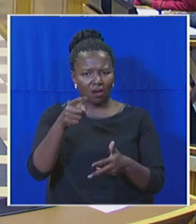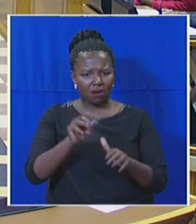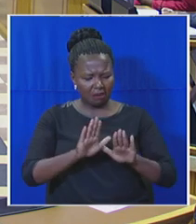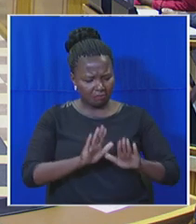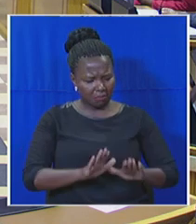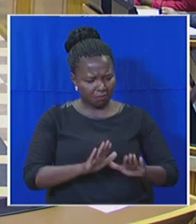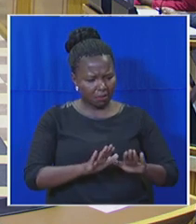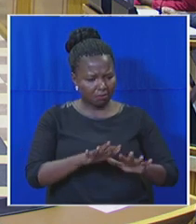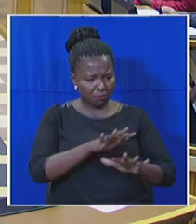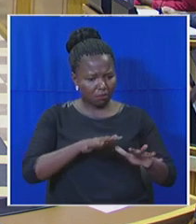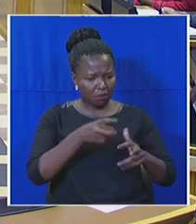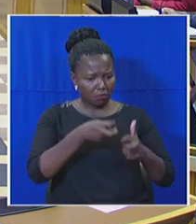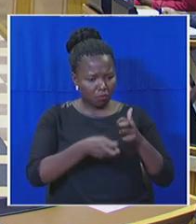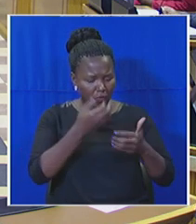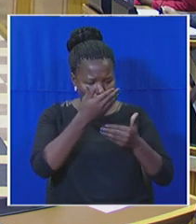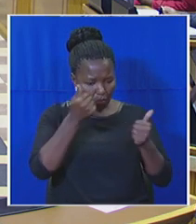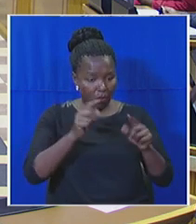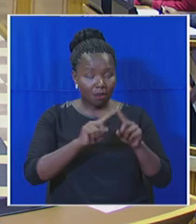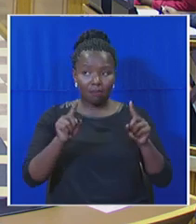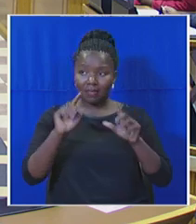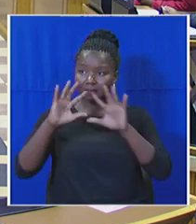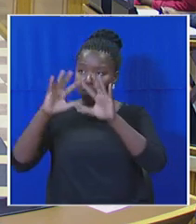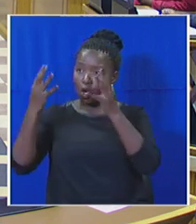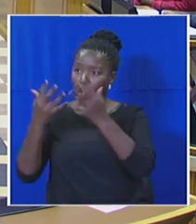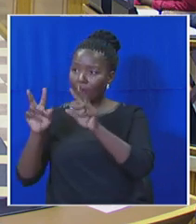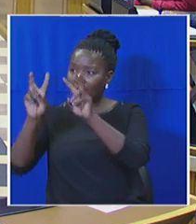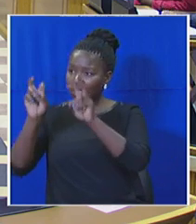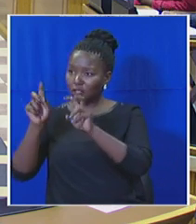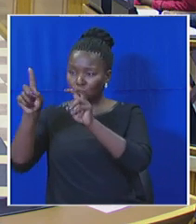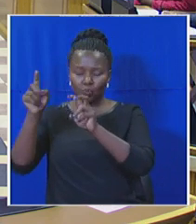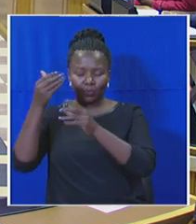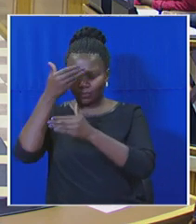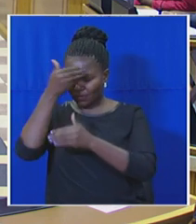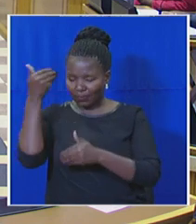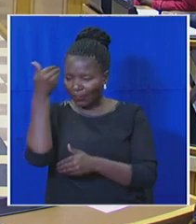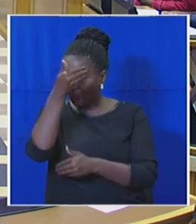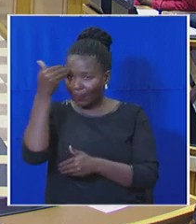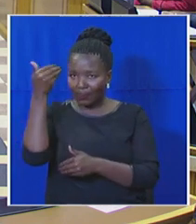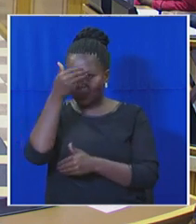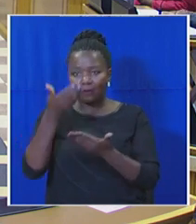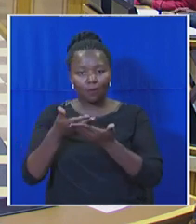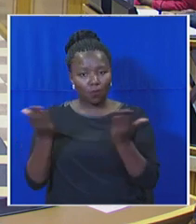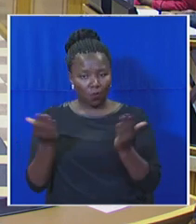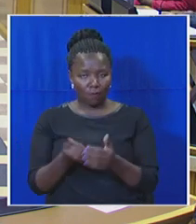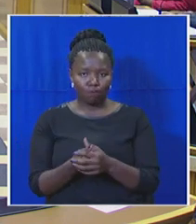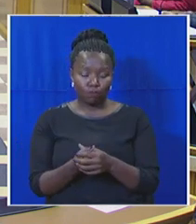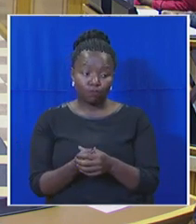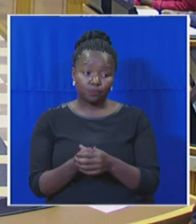but certainly you are more out of touch with global issues. But having said that,